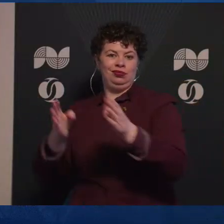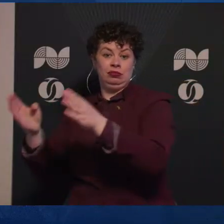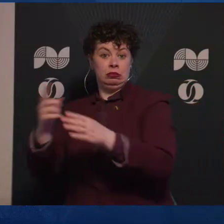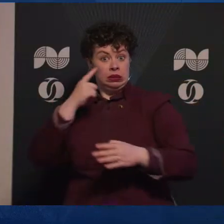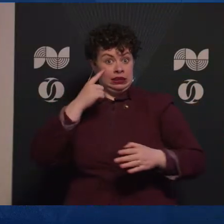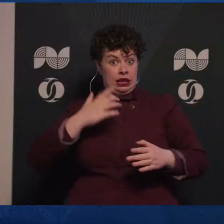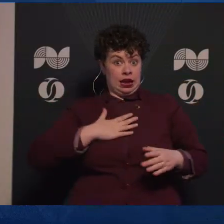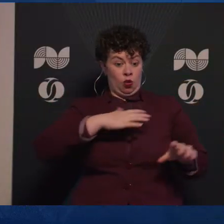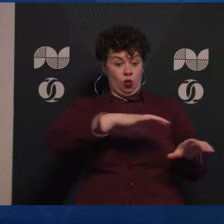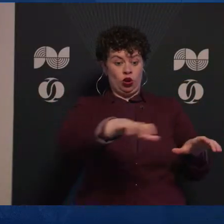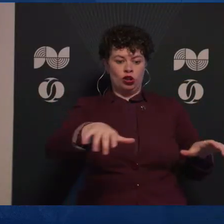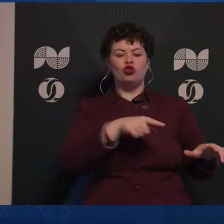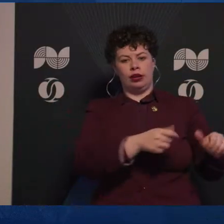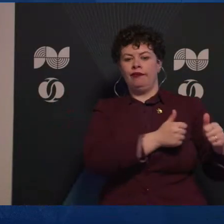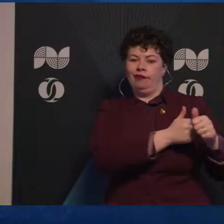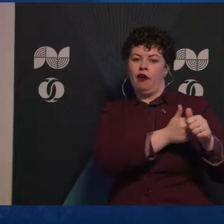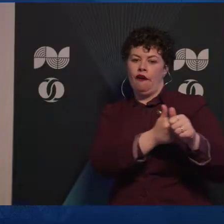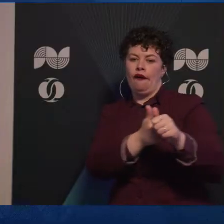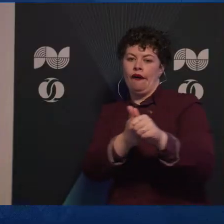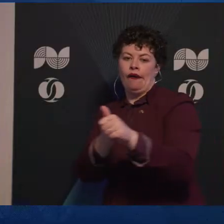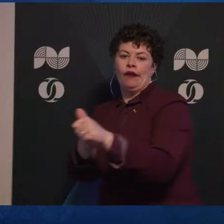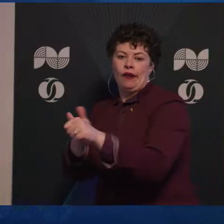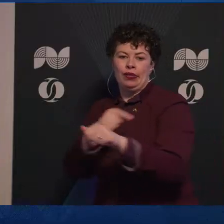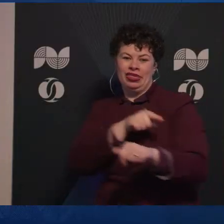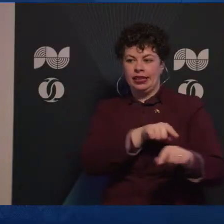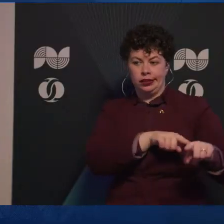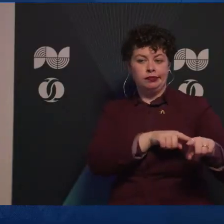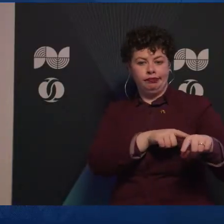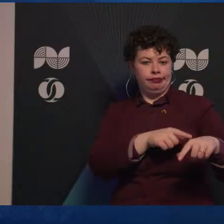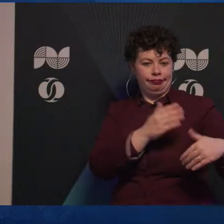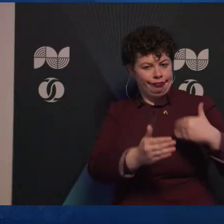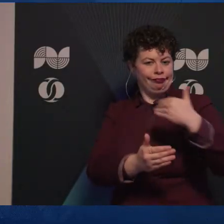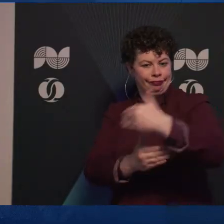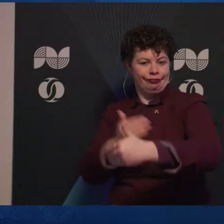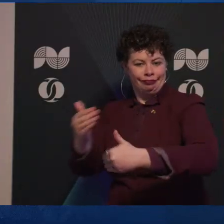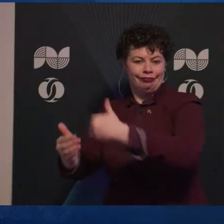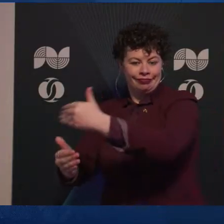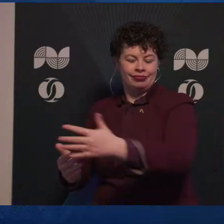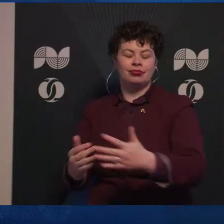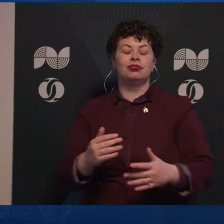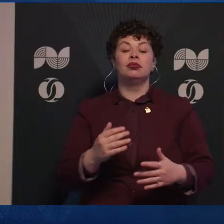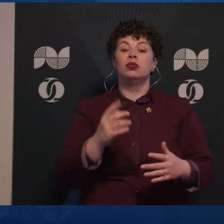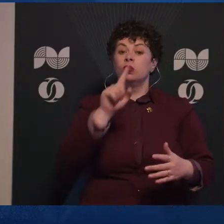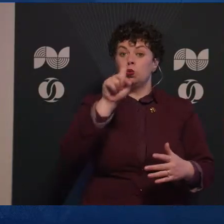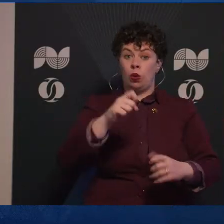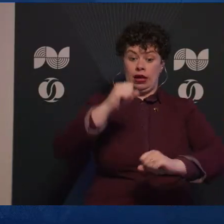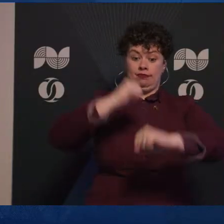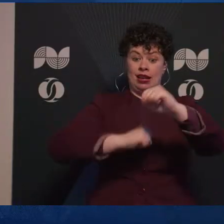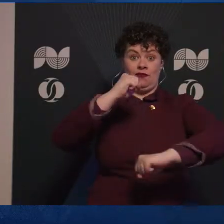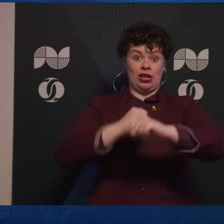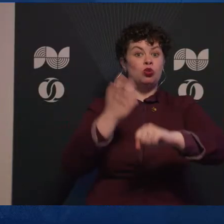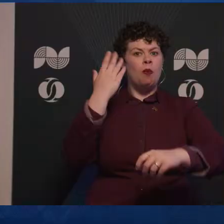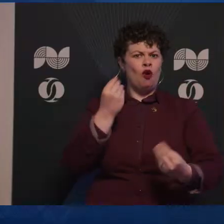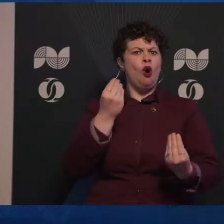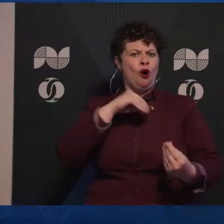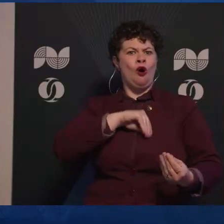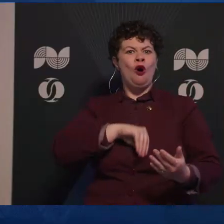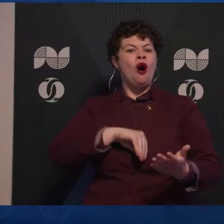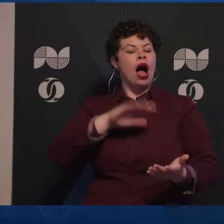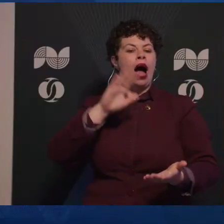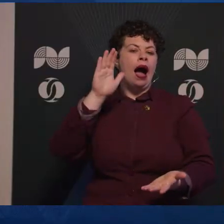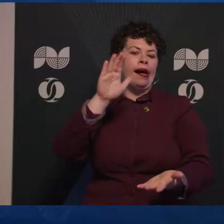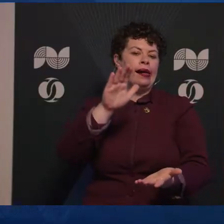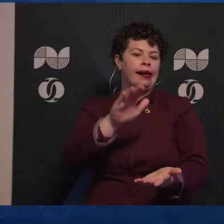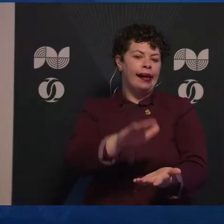followed it in a sense that importance of manufacturing in GDP has been declining, services have been